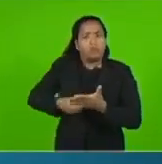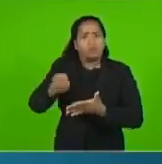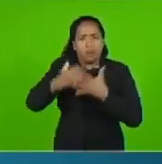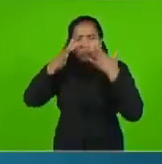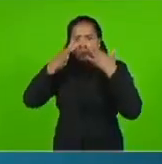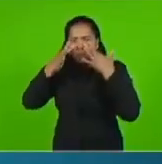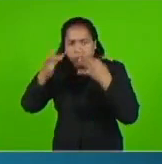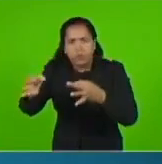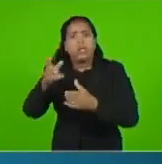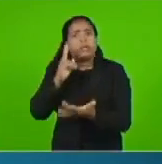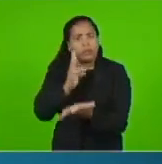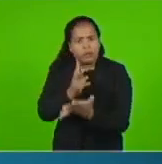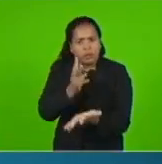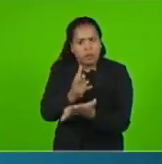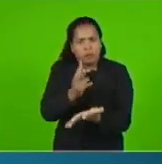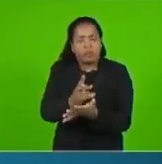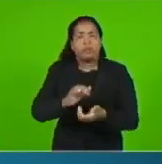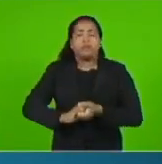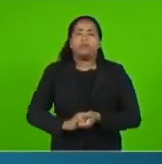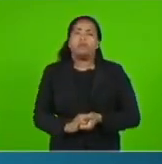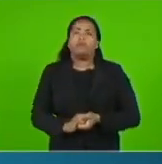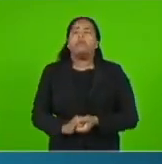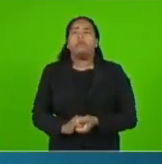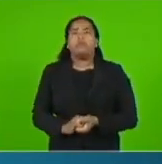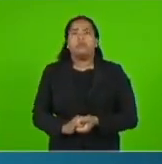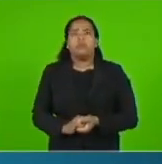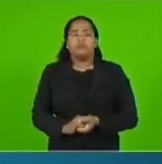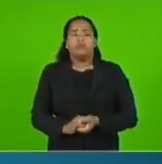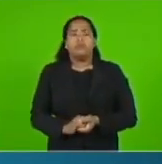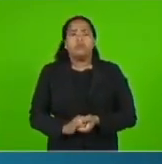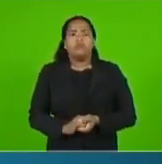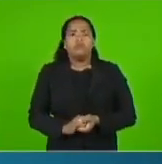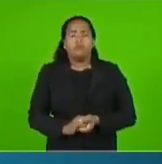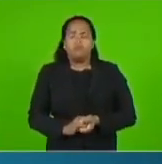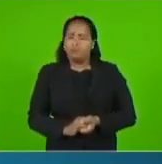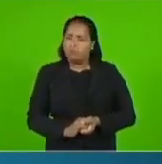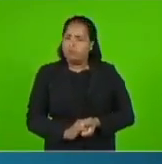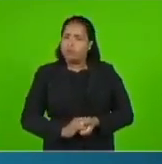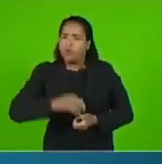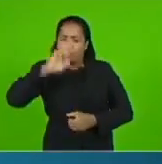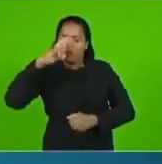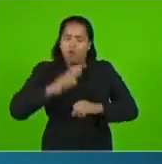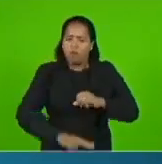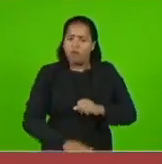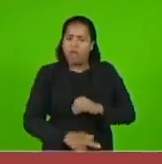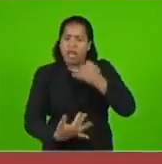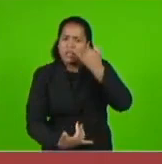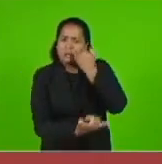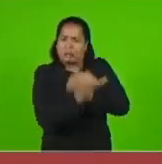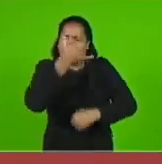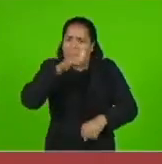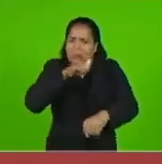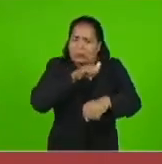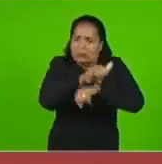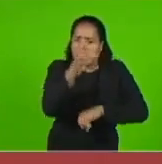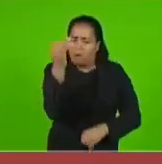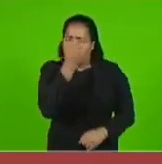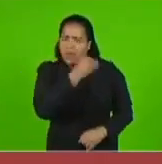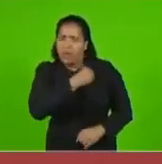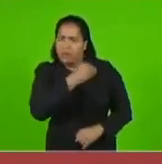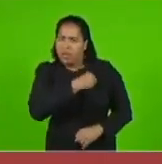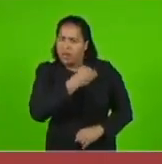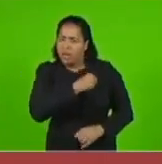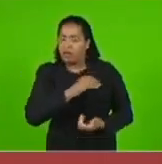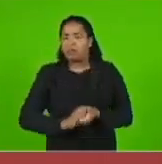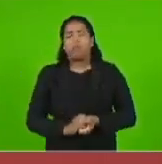I'm fighting to be vigilant. So we see the words of Jesus betrayal, iniquity, dark cloud, that